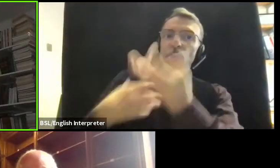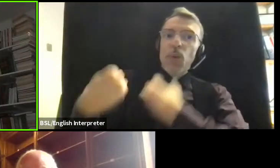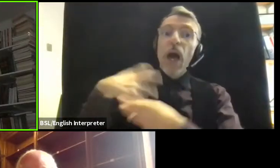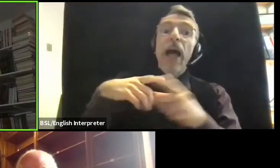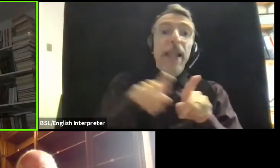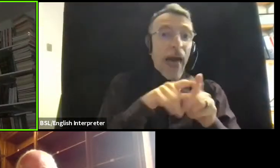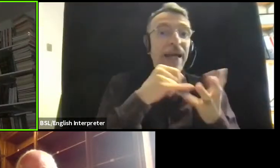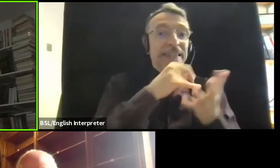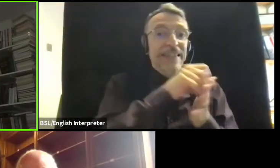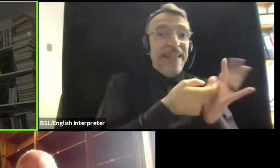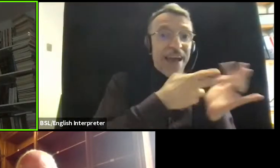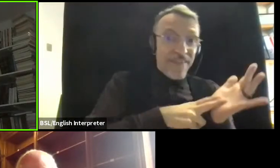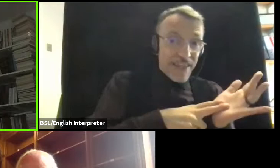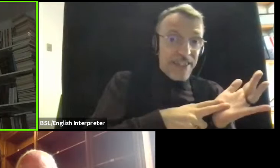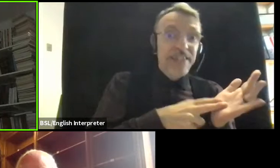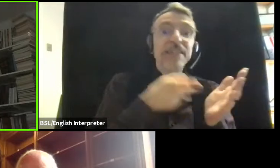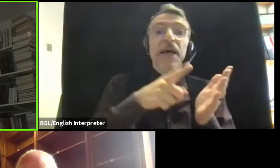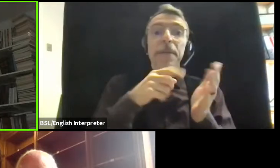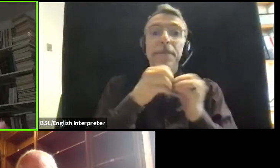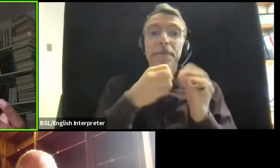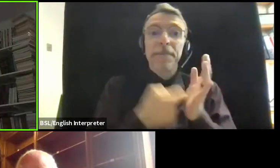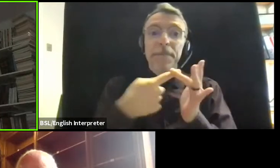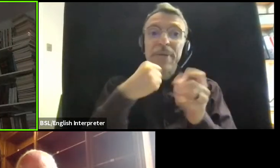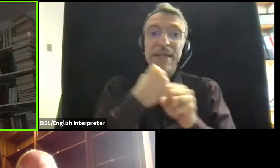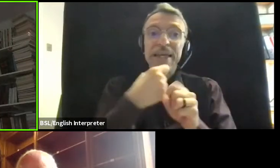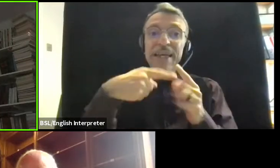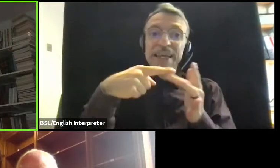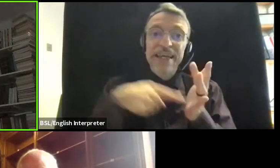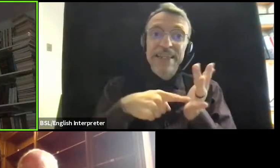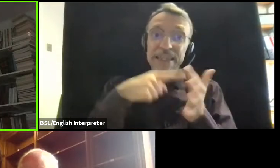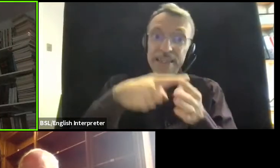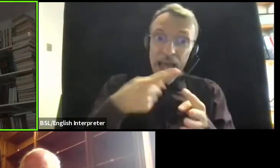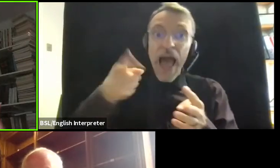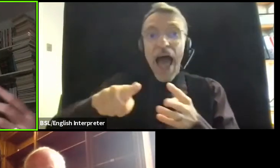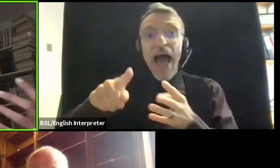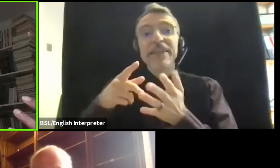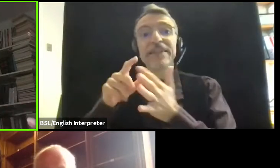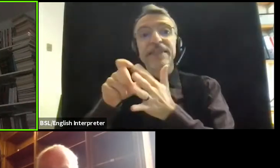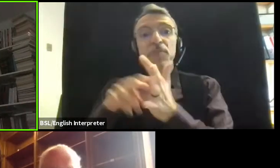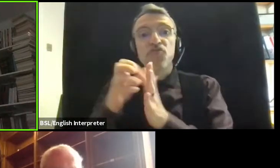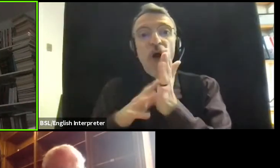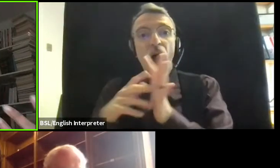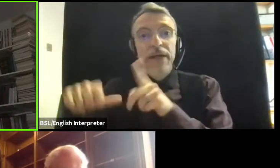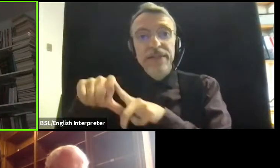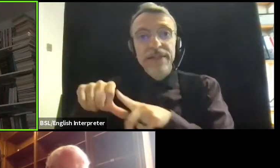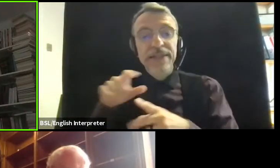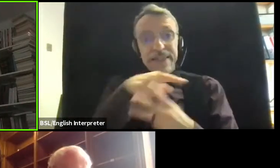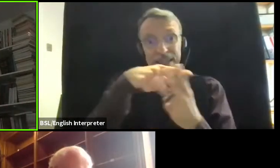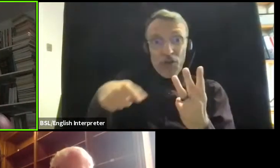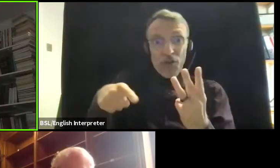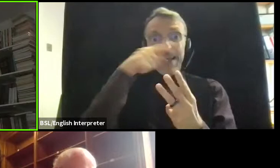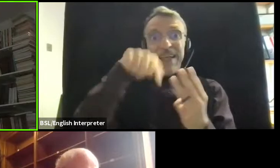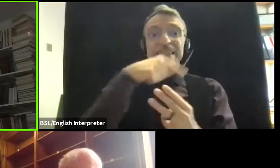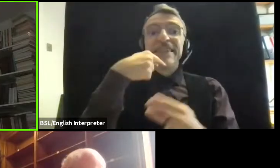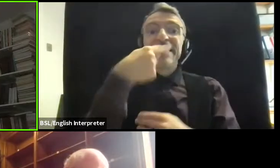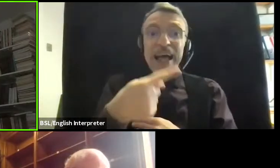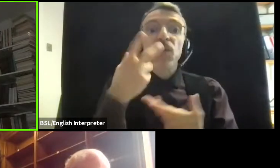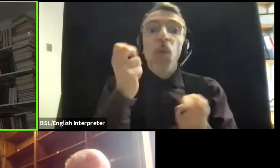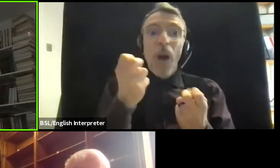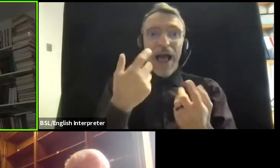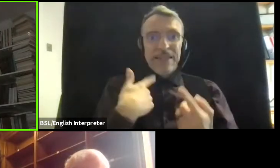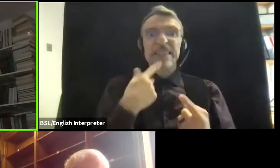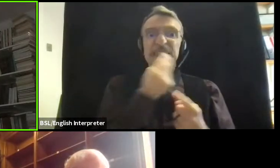Khakita and Dilmurad pointed out, even though these are areas where there are sometimes double and triple and quadruple forms